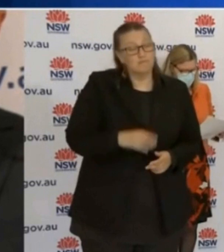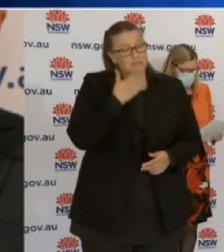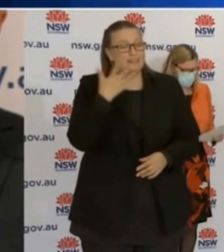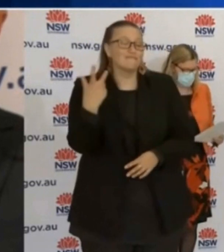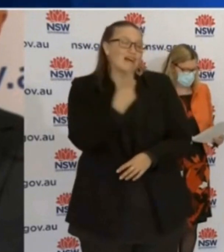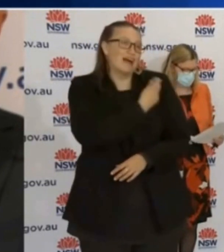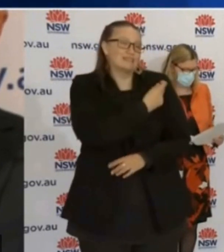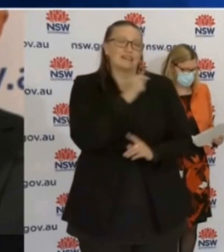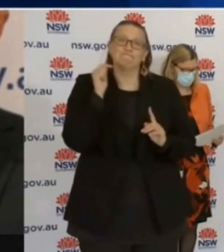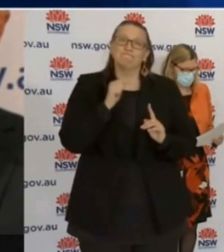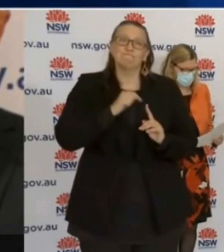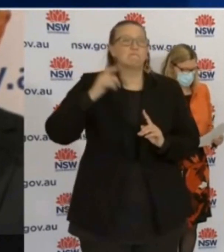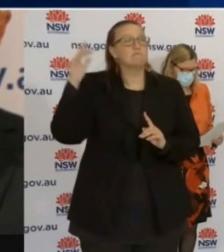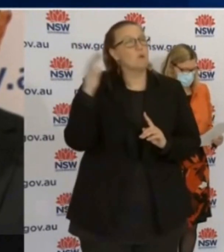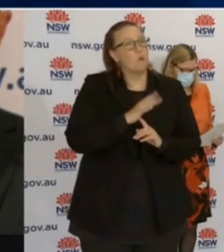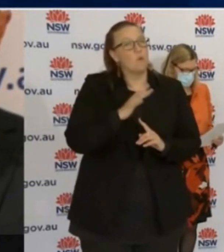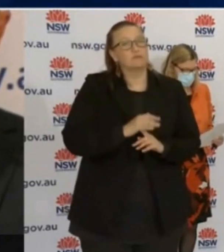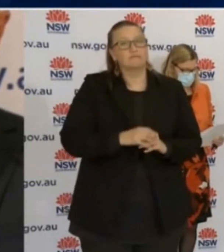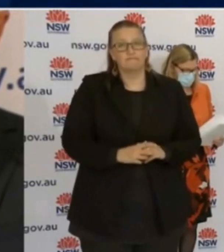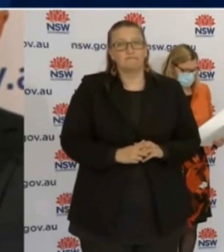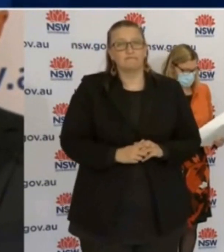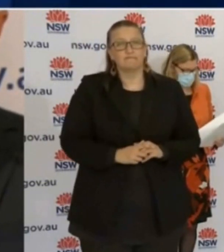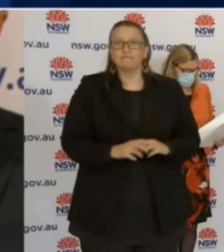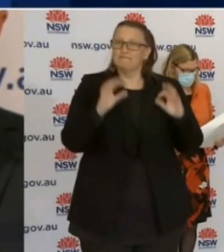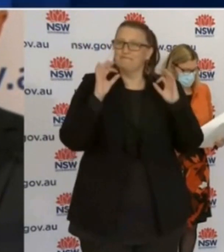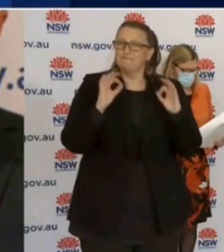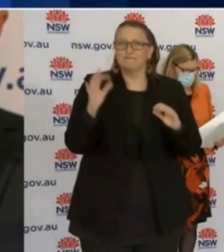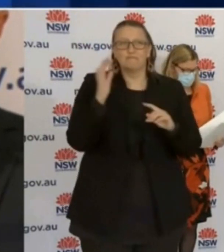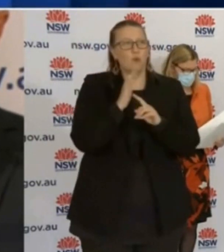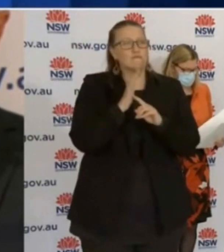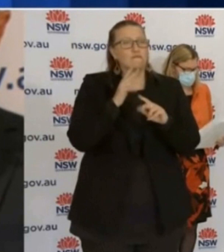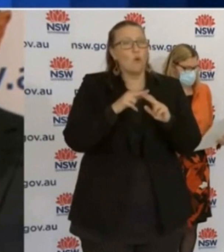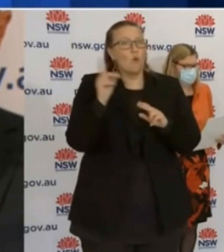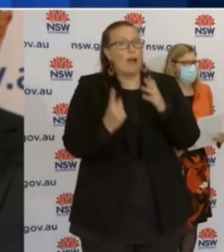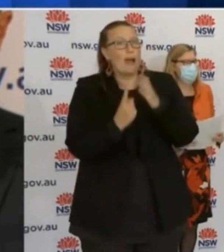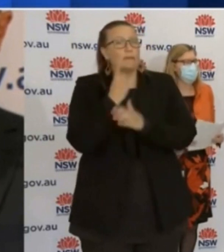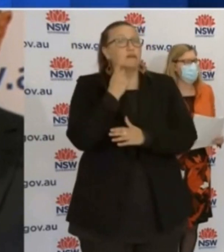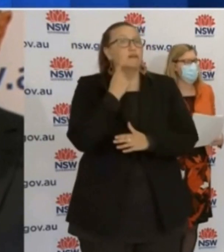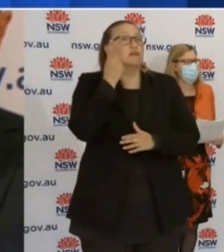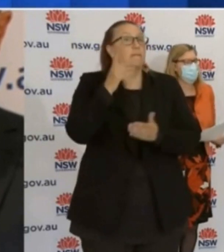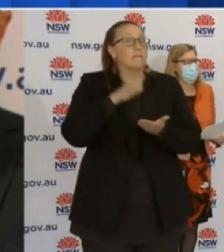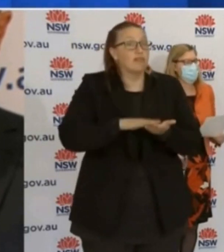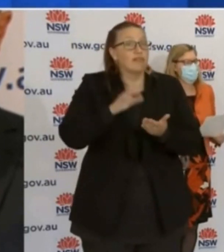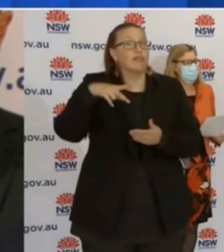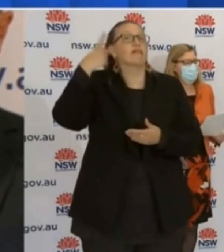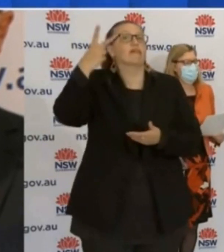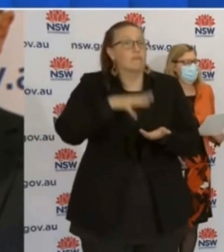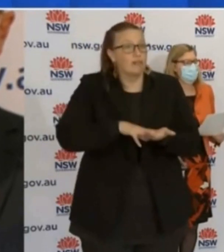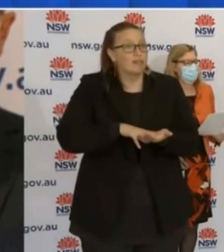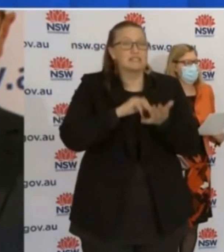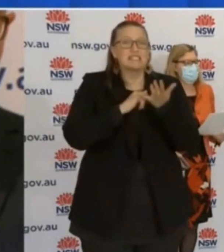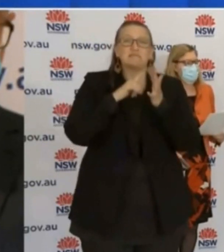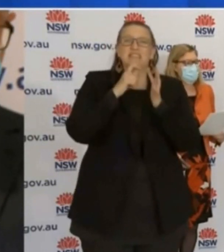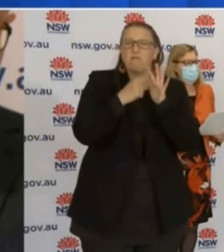key to what we can do potentially in September and October, and I look forward to seeing those vaccination rates continue to go up.